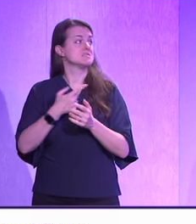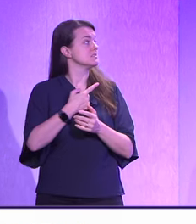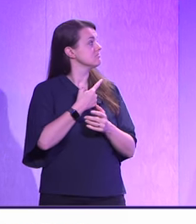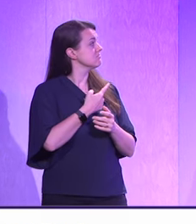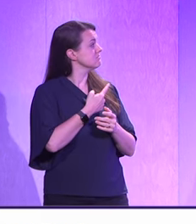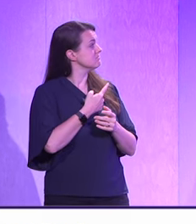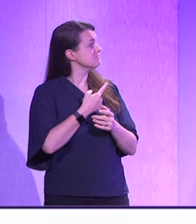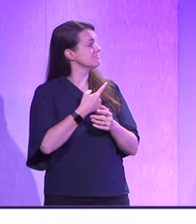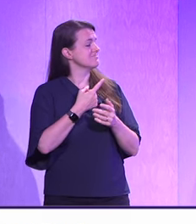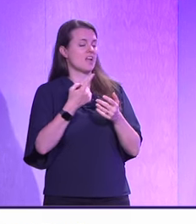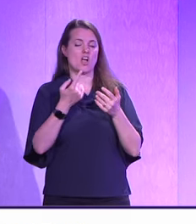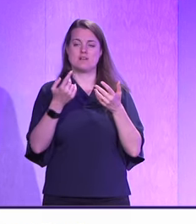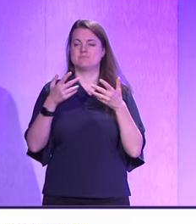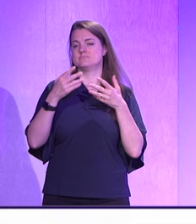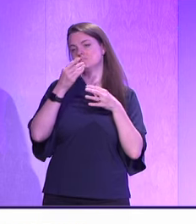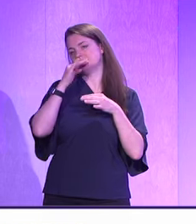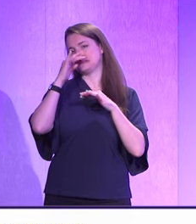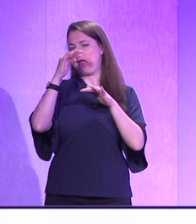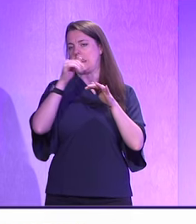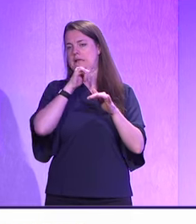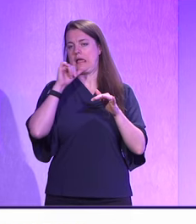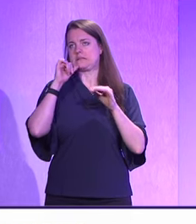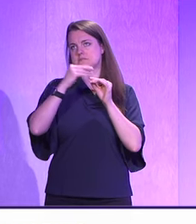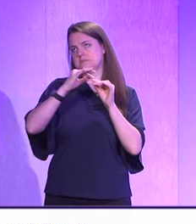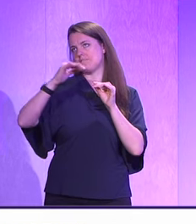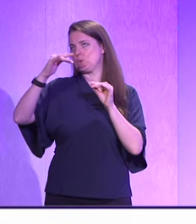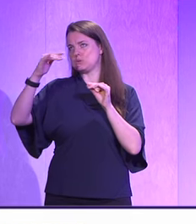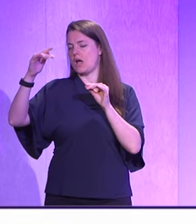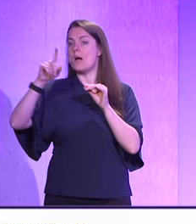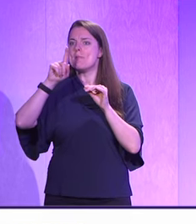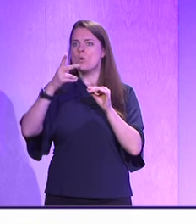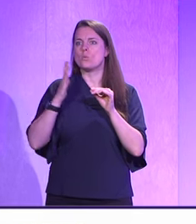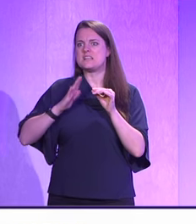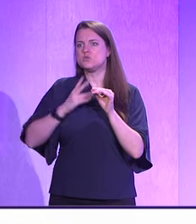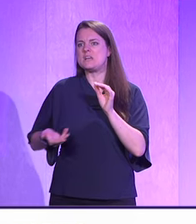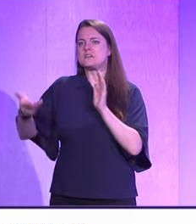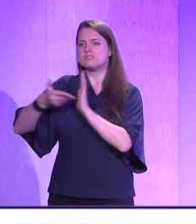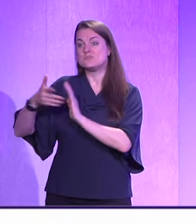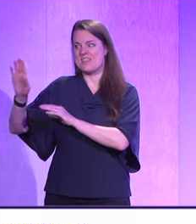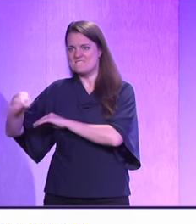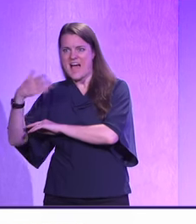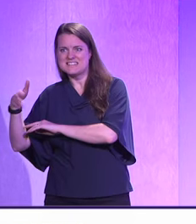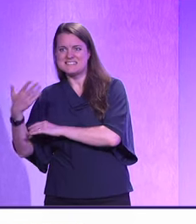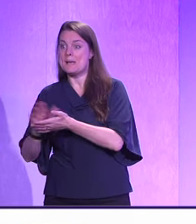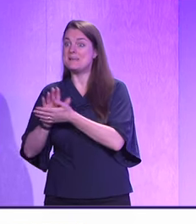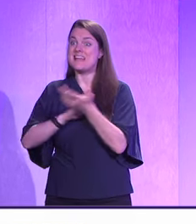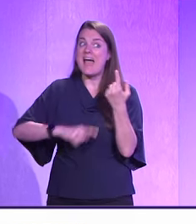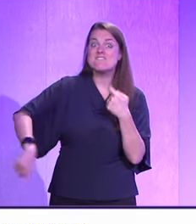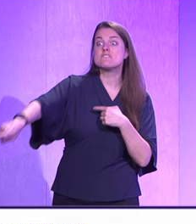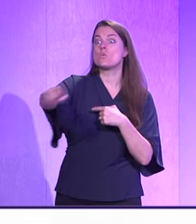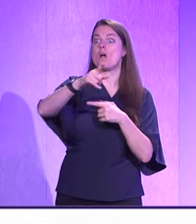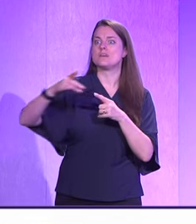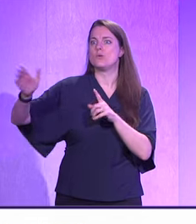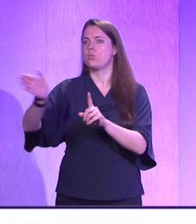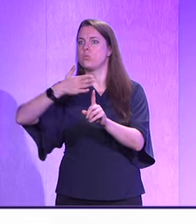like these, but we've got a fan at the side of the room. We're blowing that smell across the room like this, right? So everyone kind of